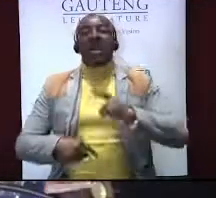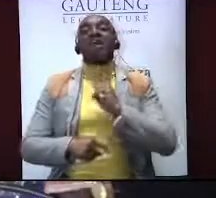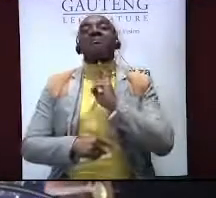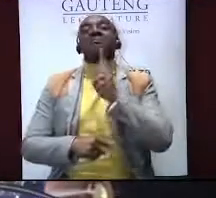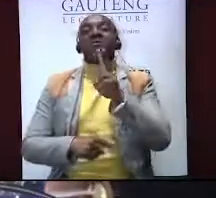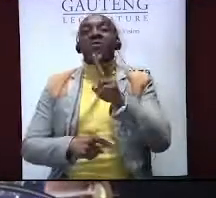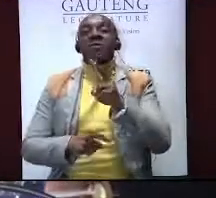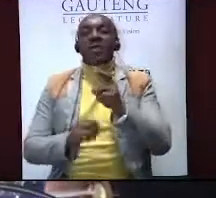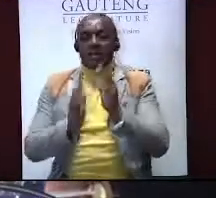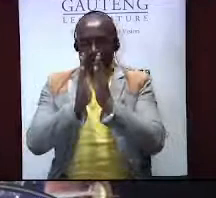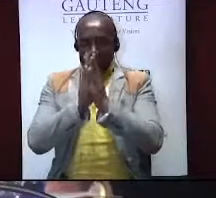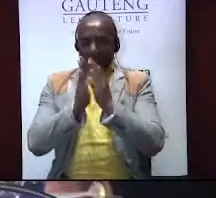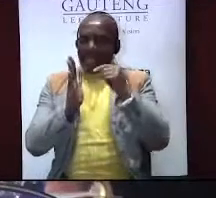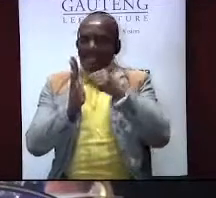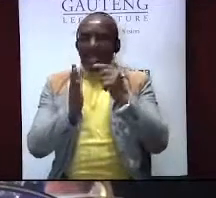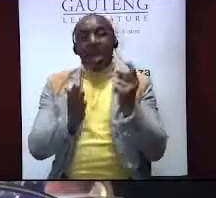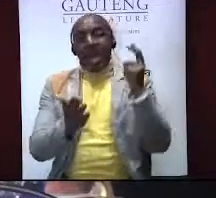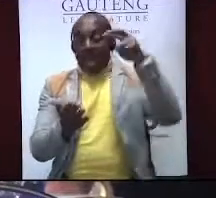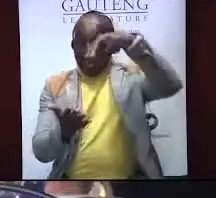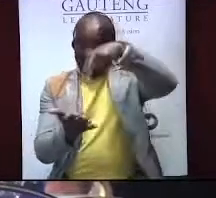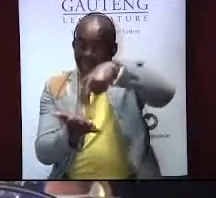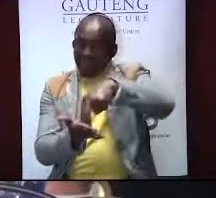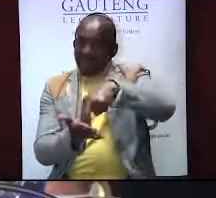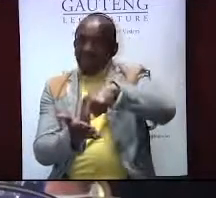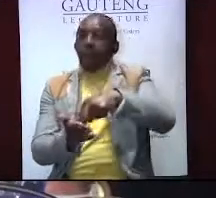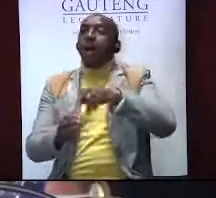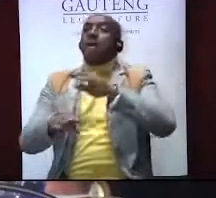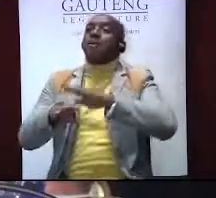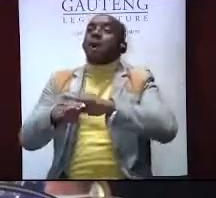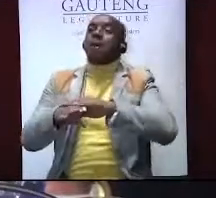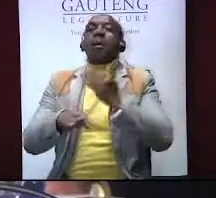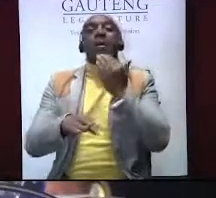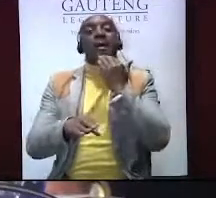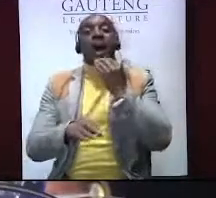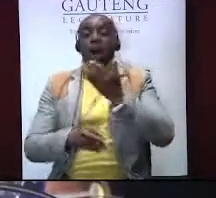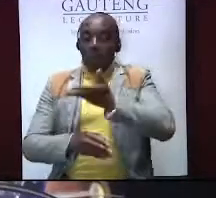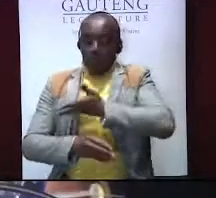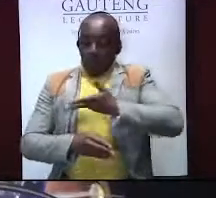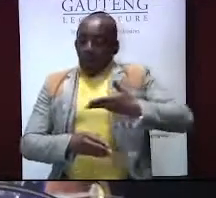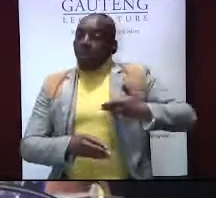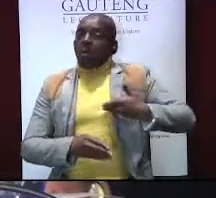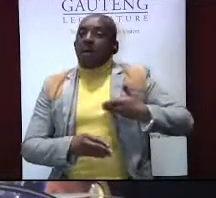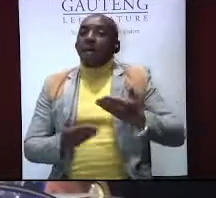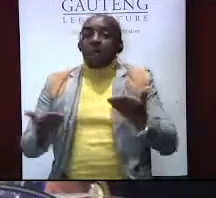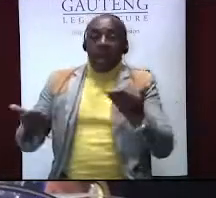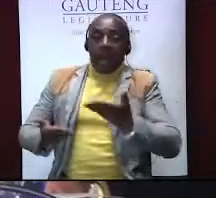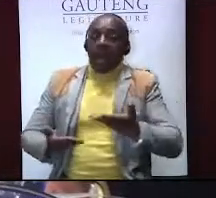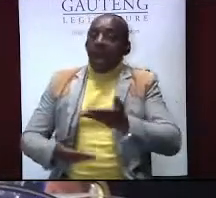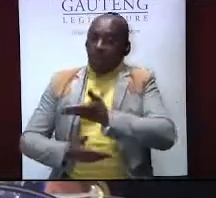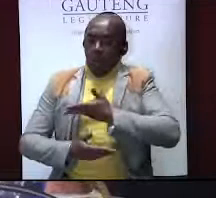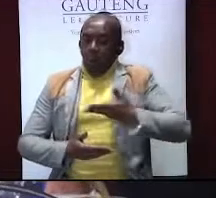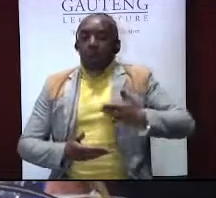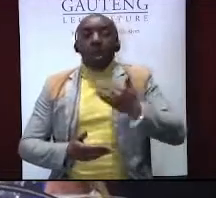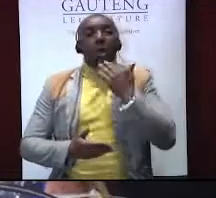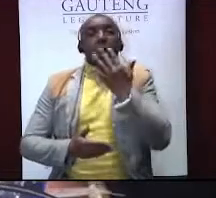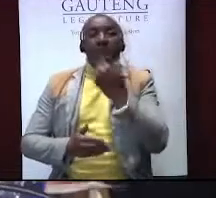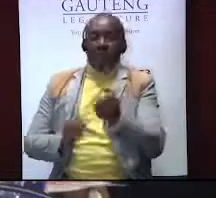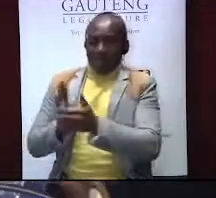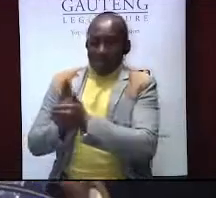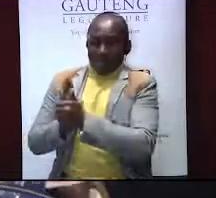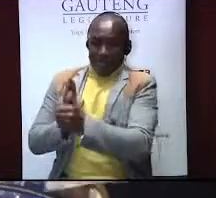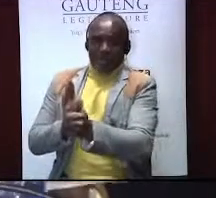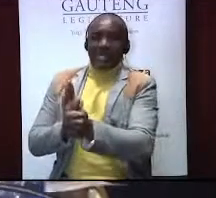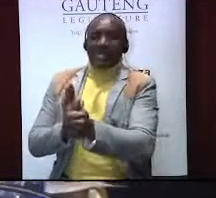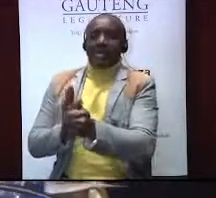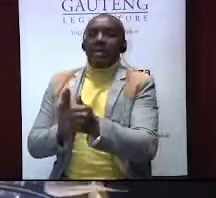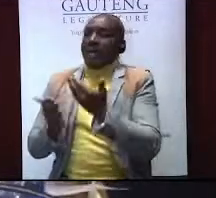Arise, church, and especially women. Where are women that are skilled to